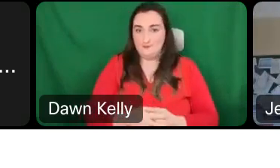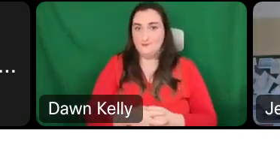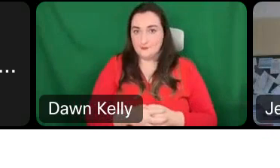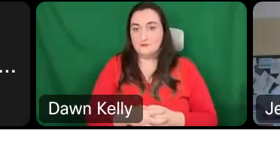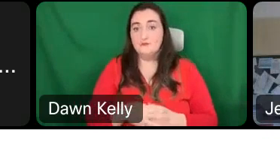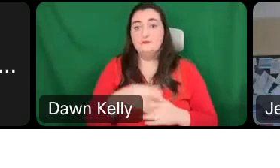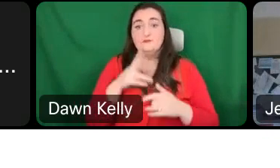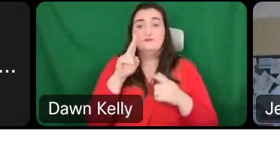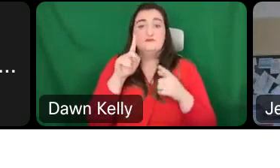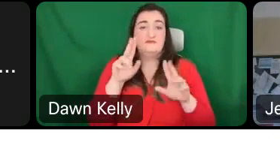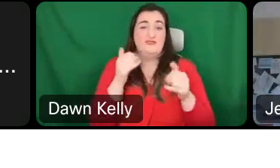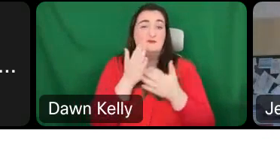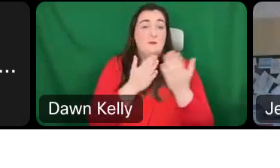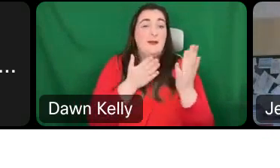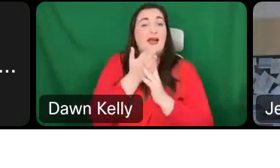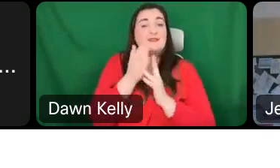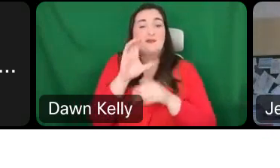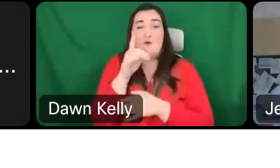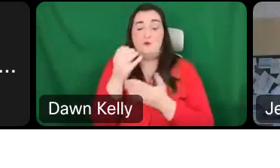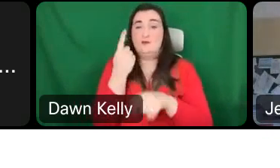allow you to access that.